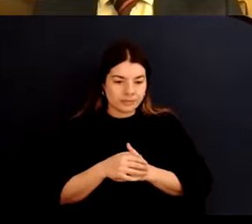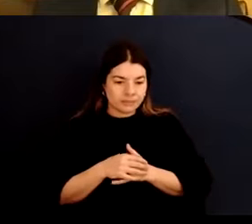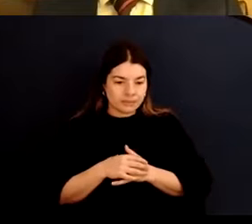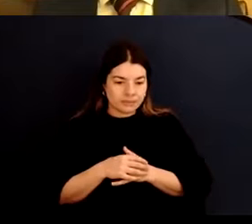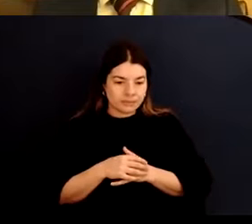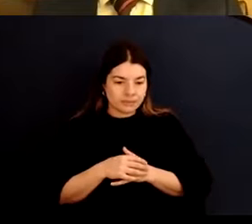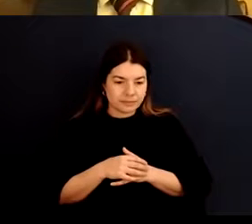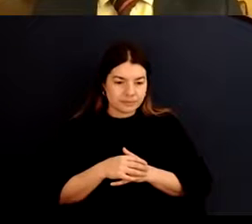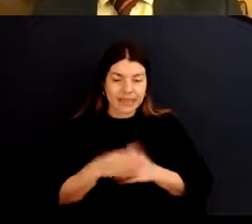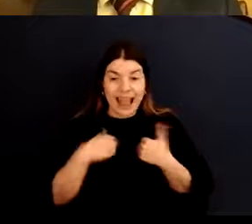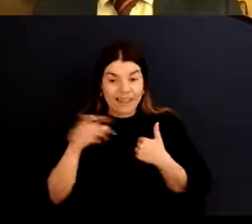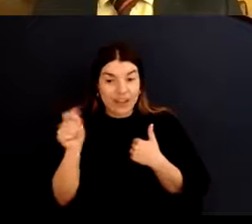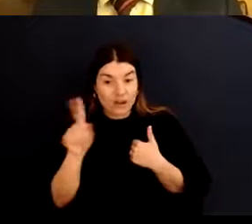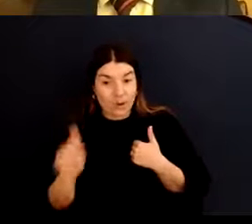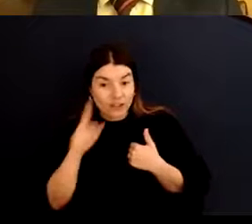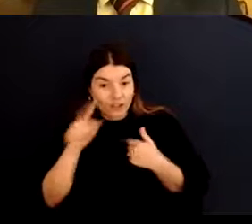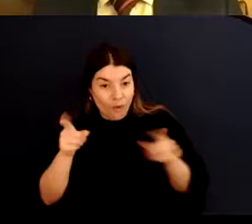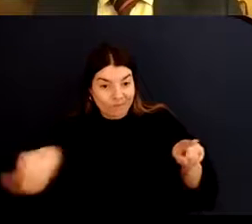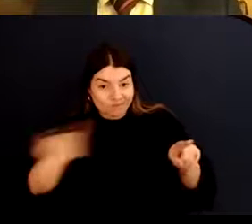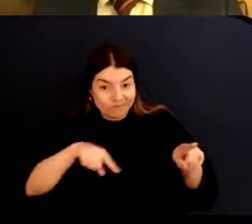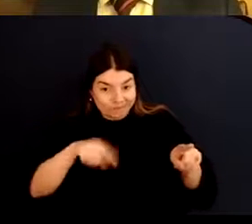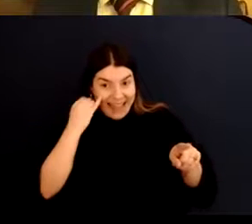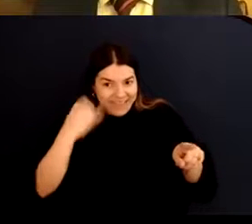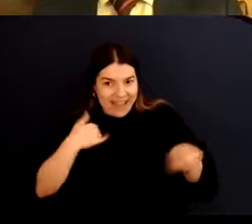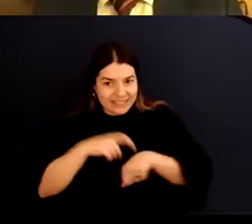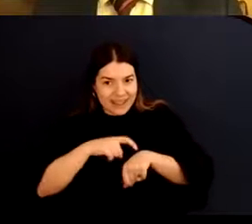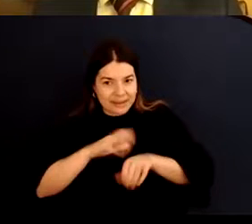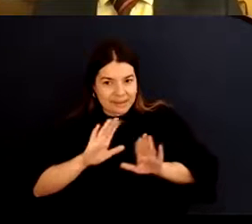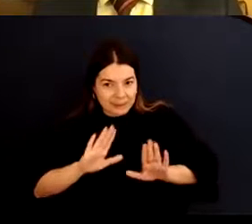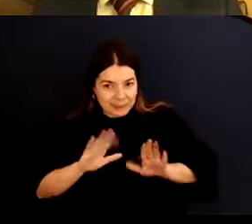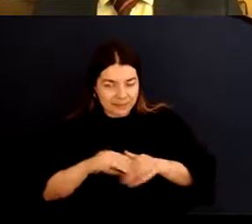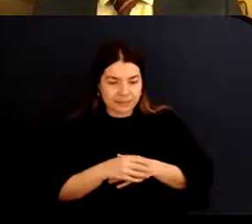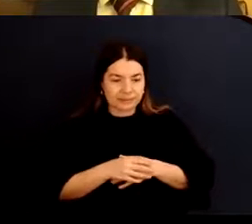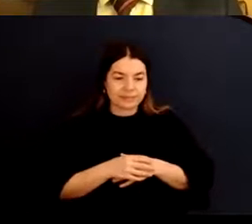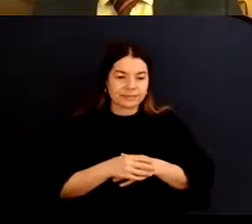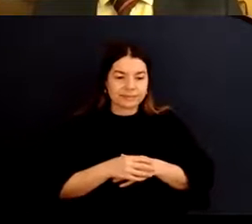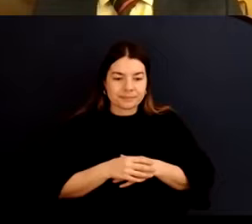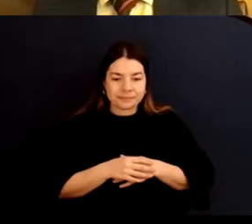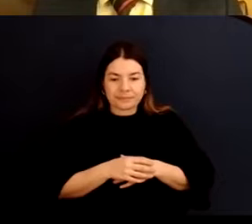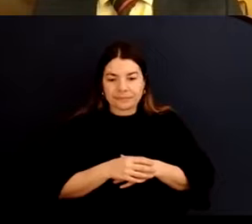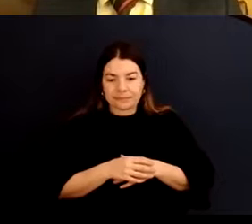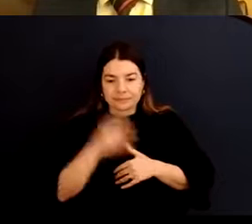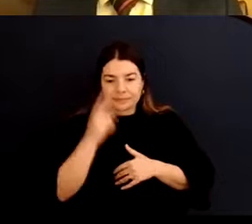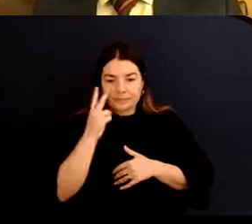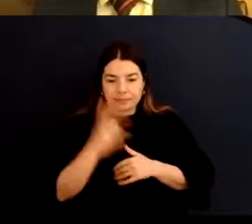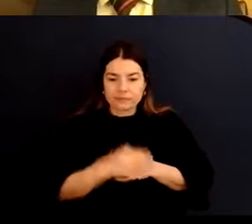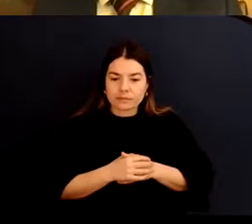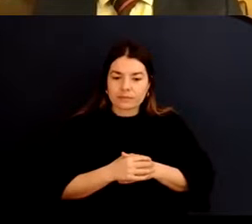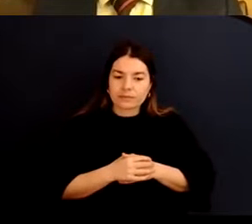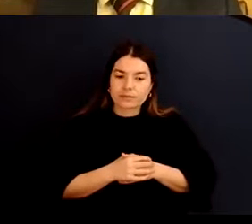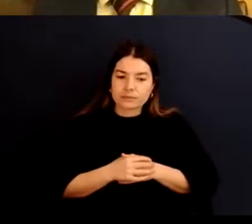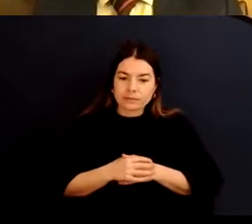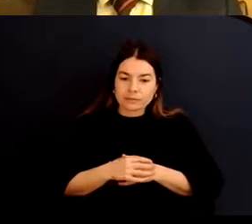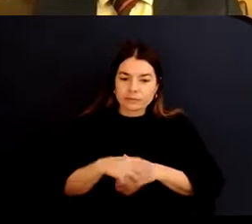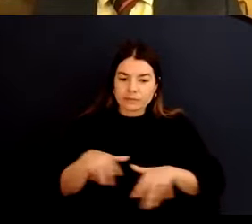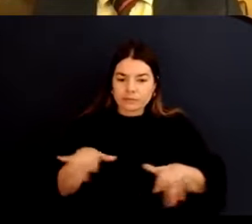I do have another question for you guys if we can do this, but as I said. Hey, Charlotte. Well, you Yes. can tell us the